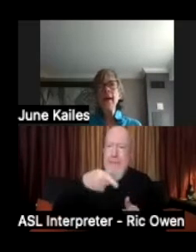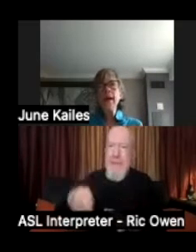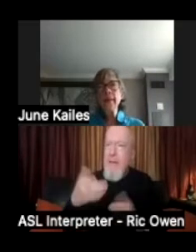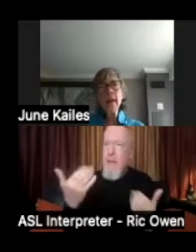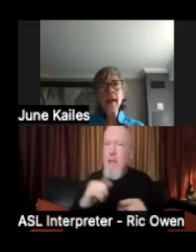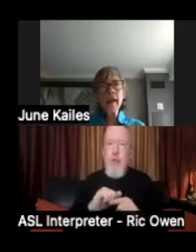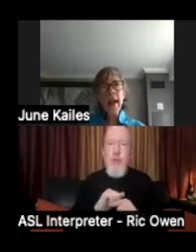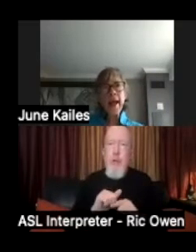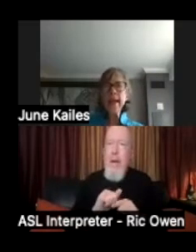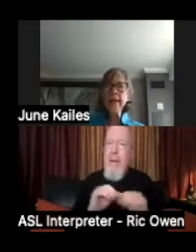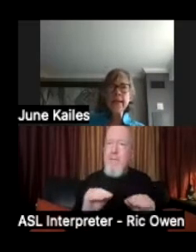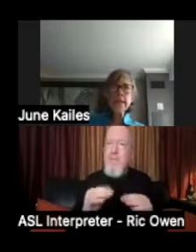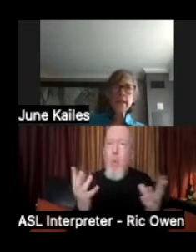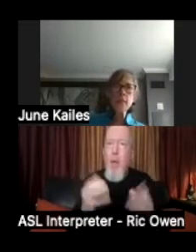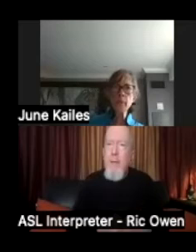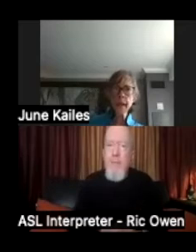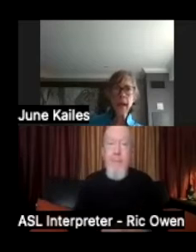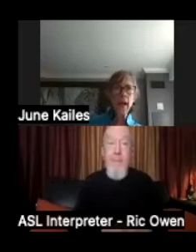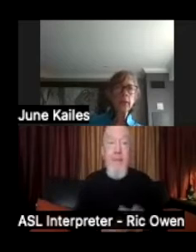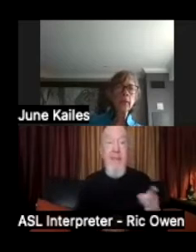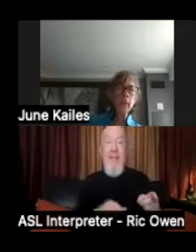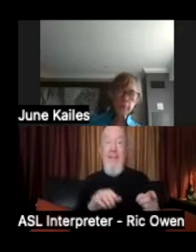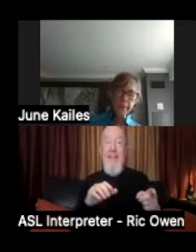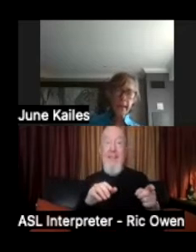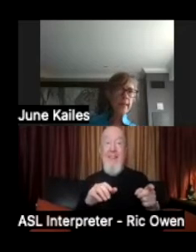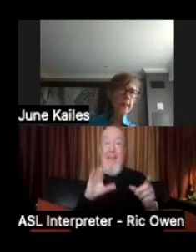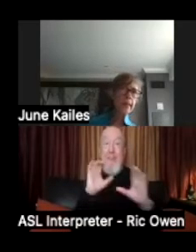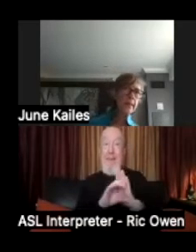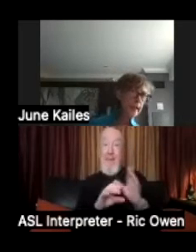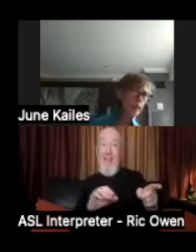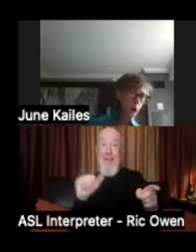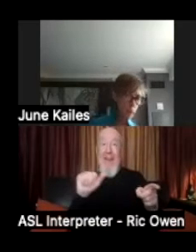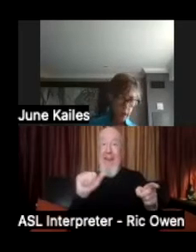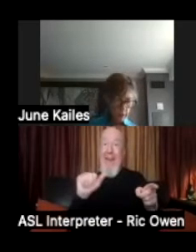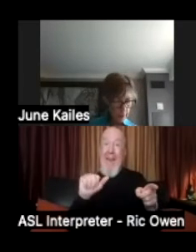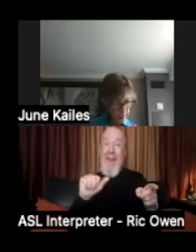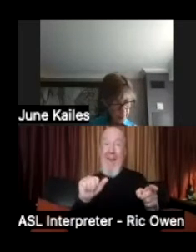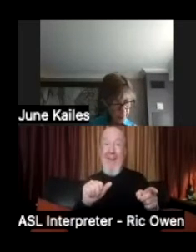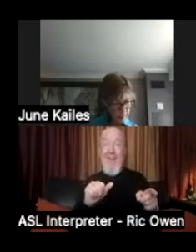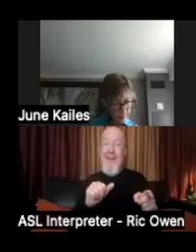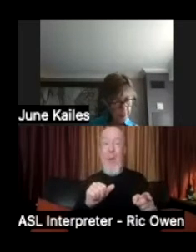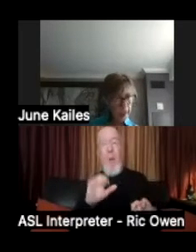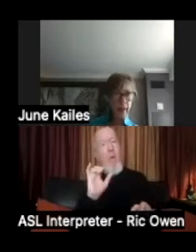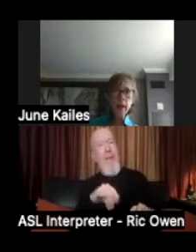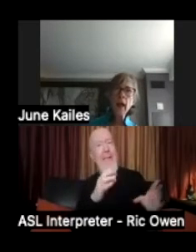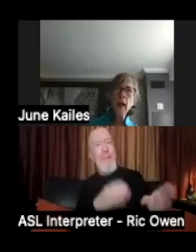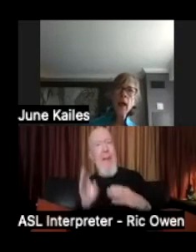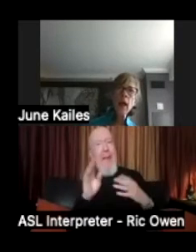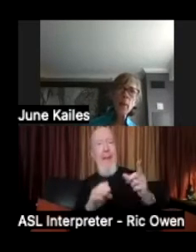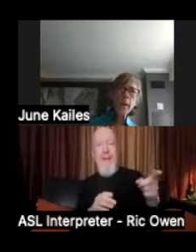this slide, A is the plan, but they're in these thick notebooks. And I always